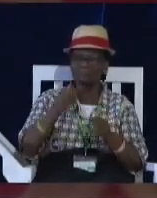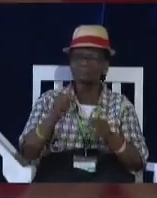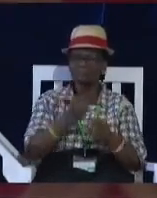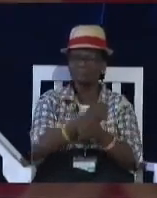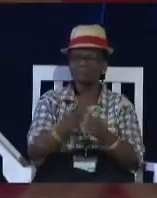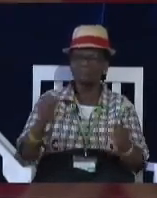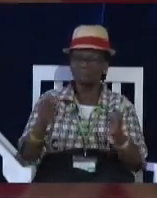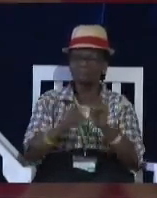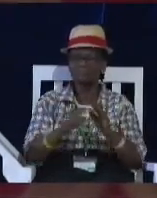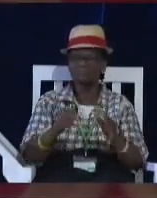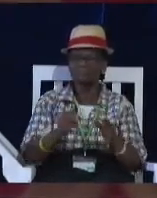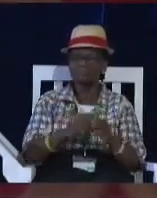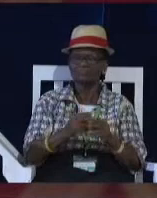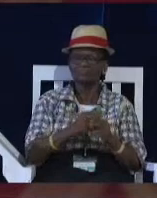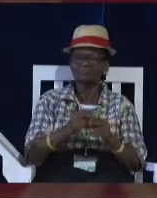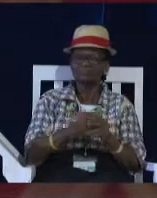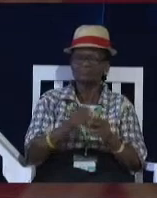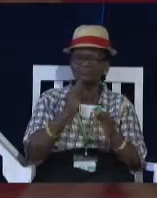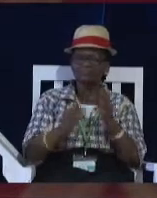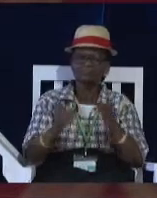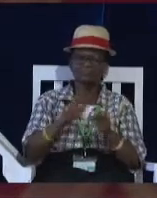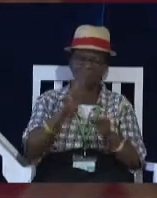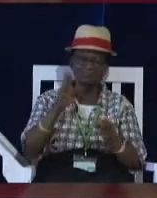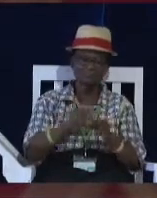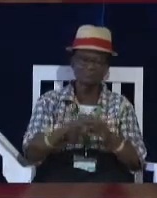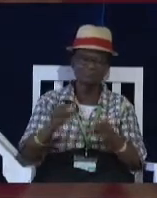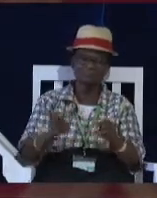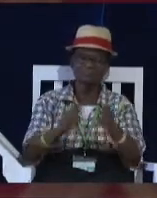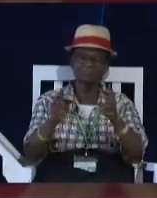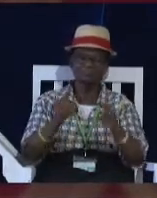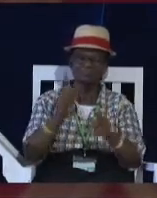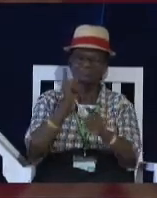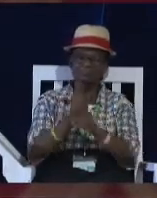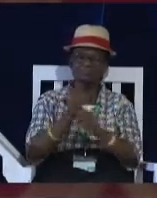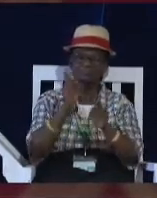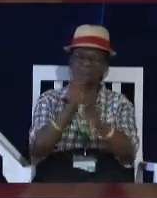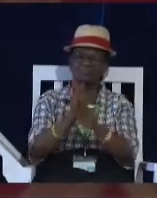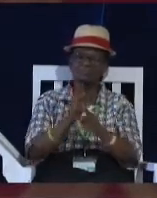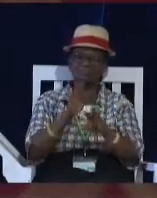your way, just keep coming.